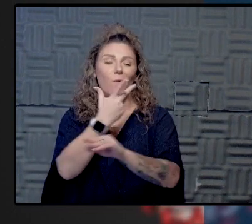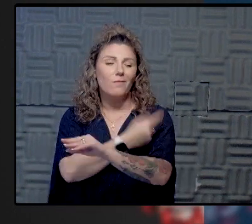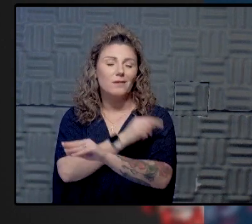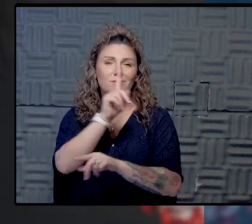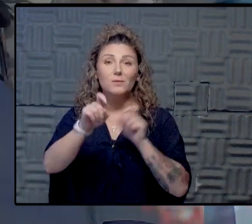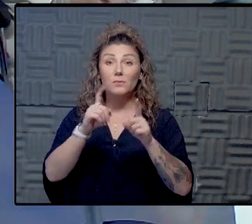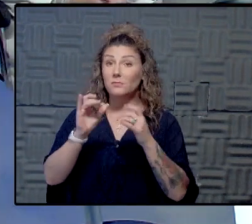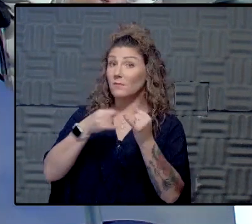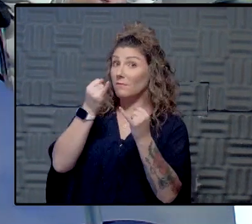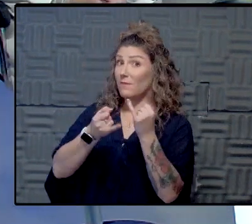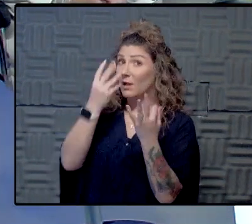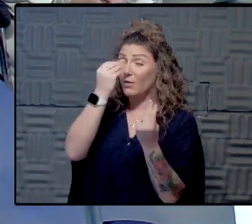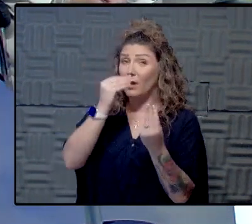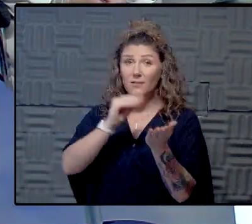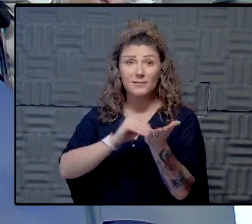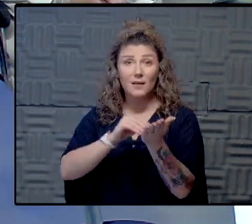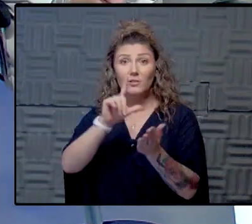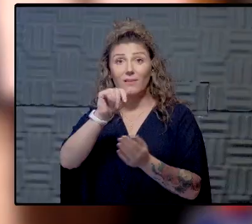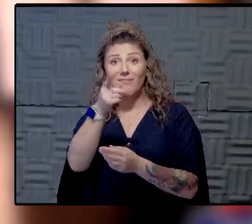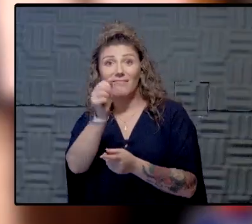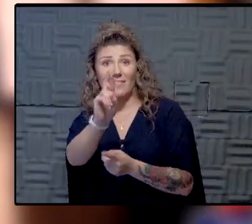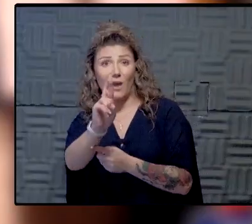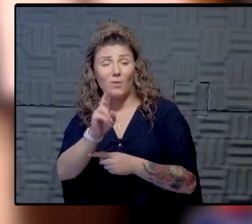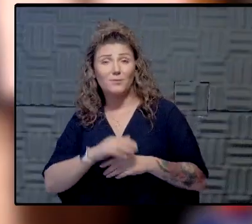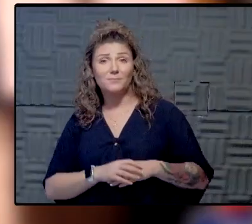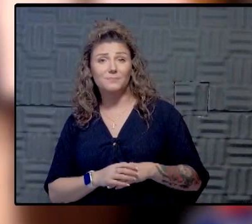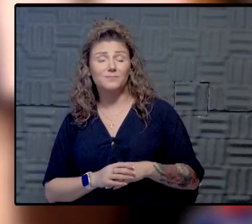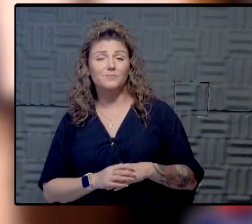Any final thoughts today, Dr. Lauer?